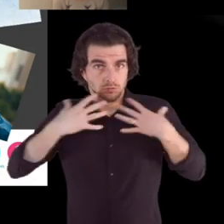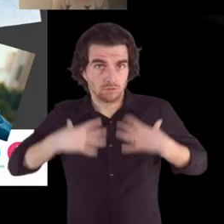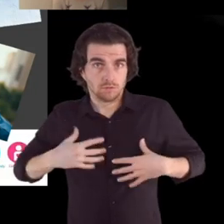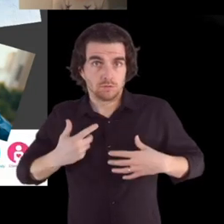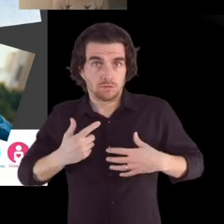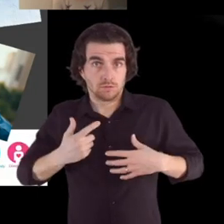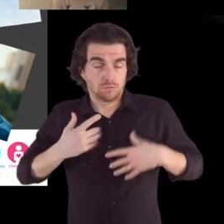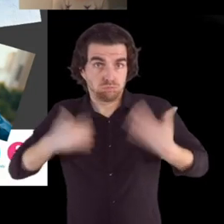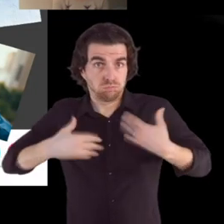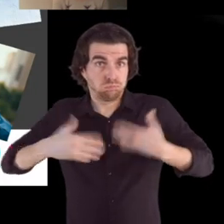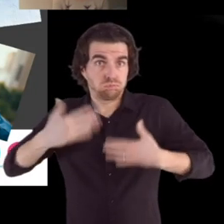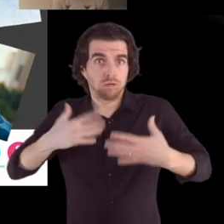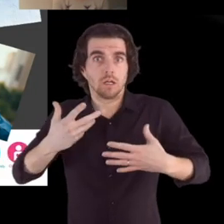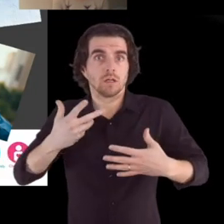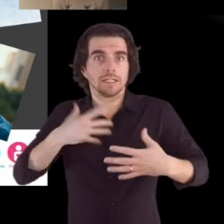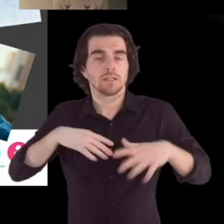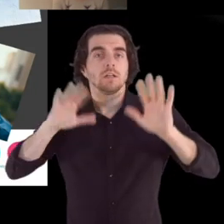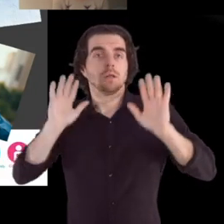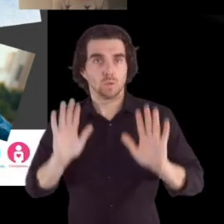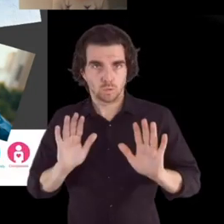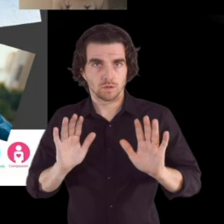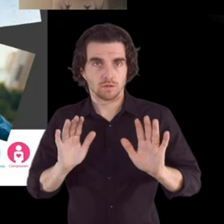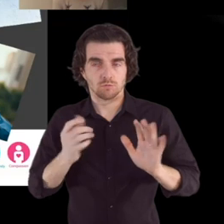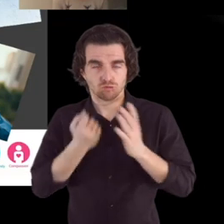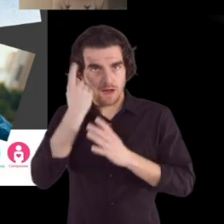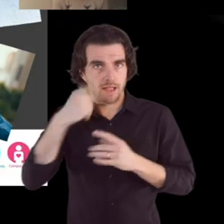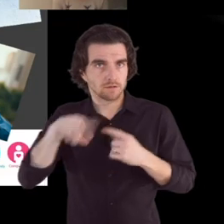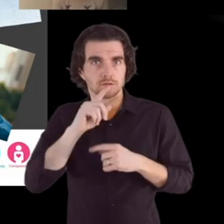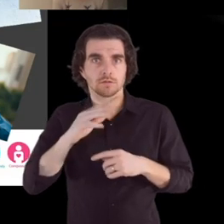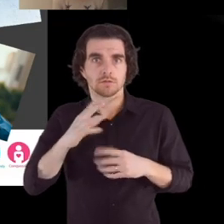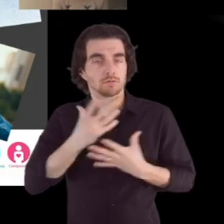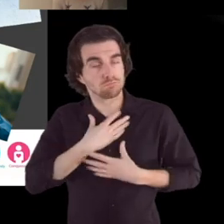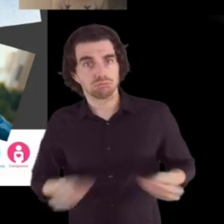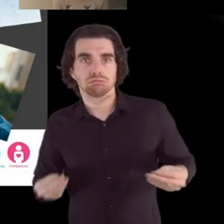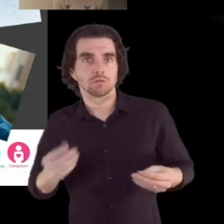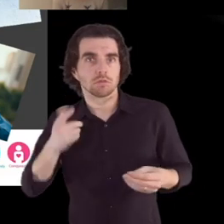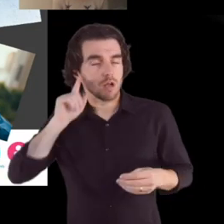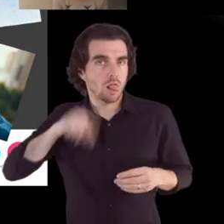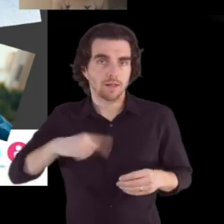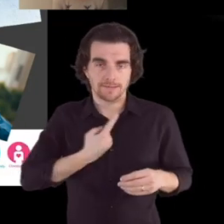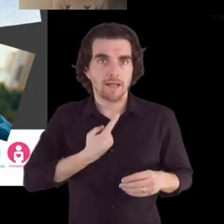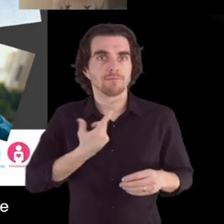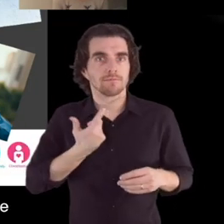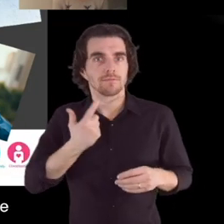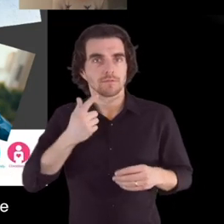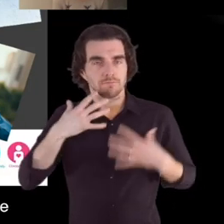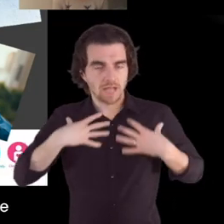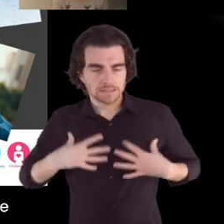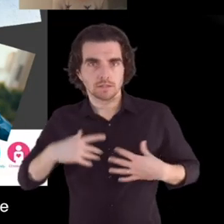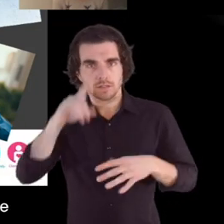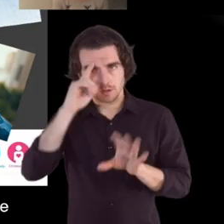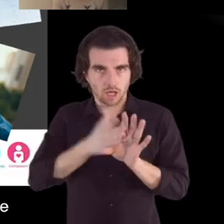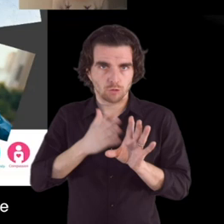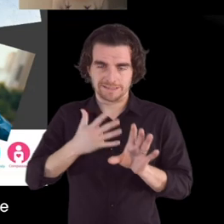just get a drop, excuse me, and experience sudden exhaustion. They may neglect, as you said earlier, Ciara, their physical,